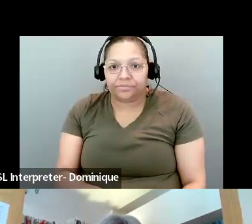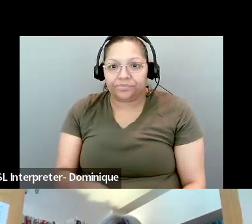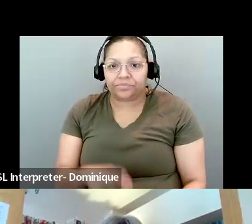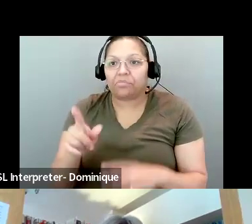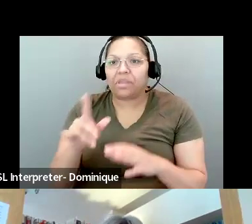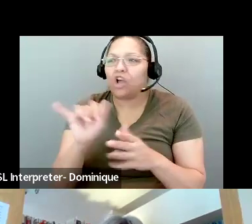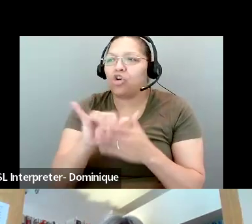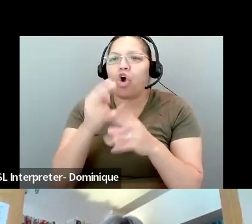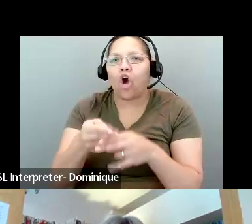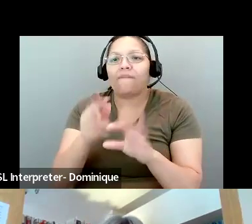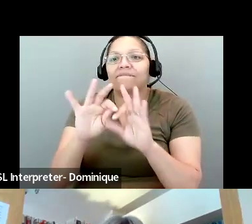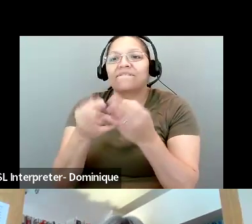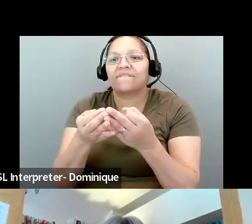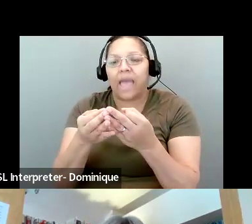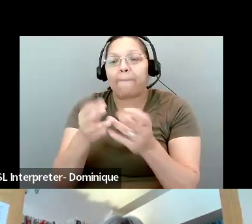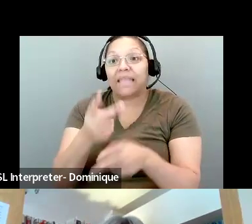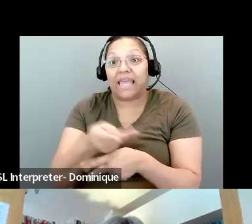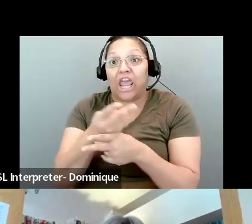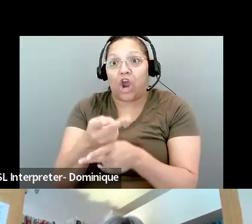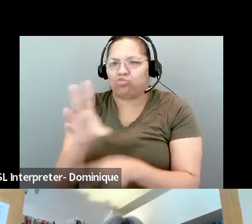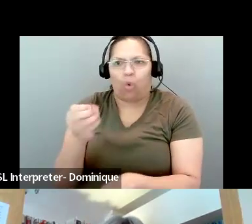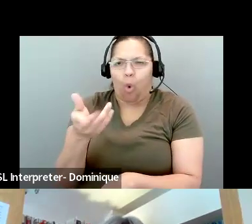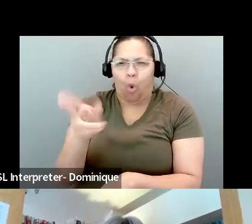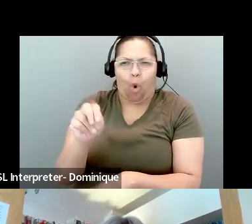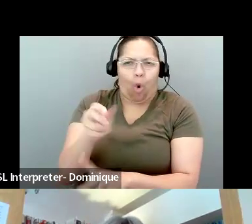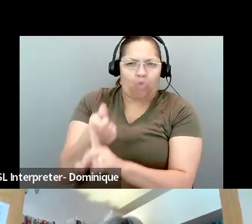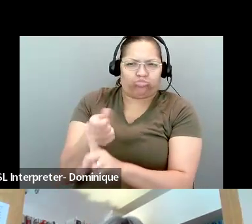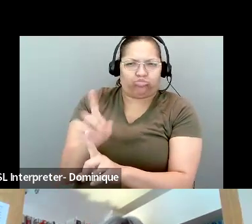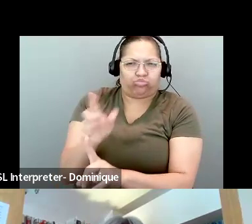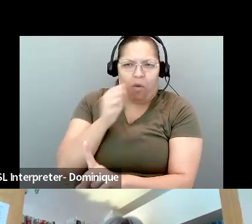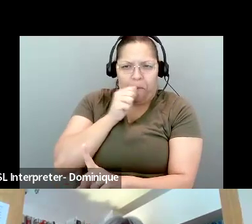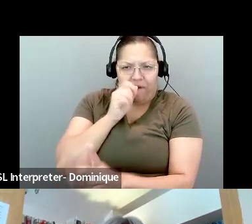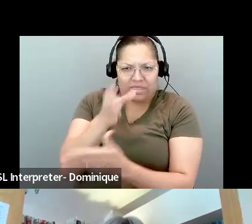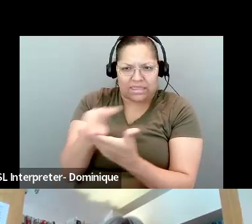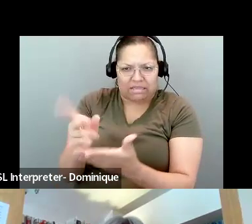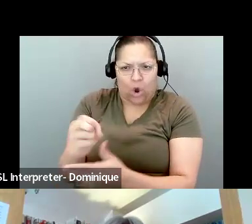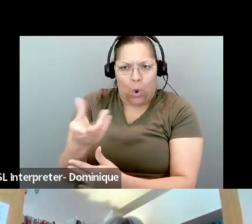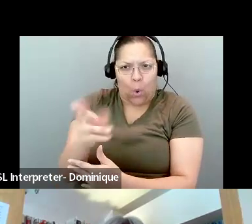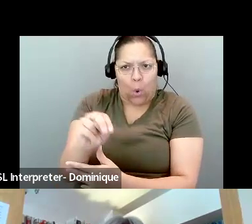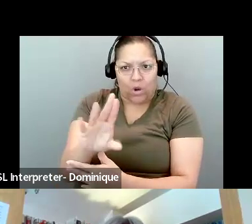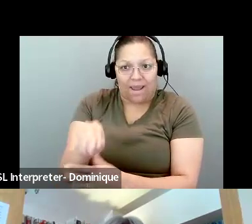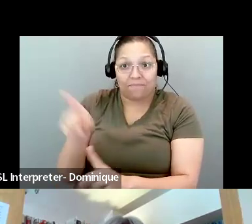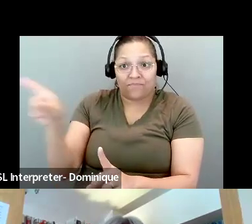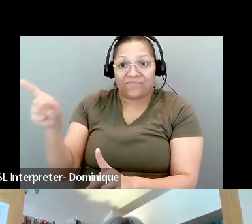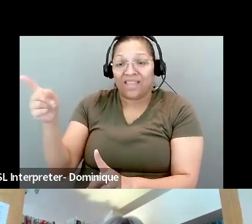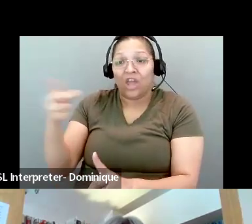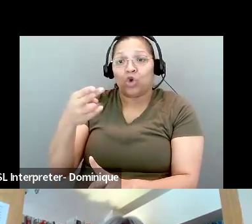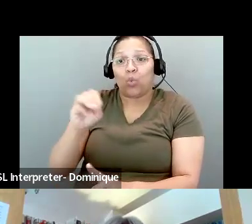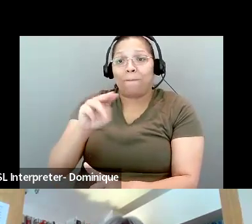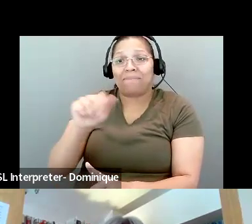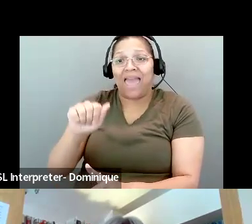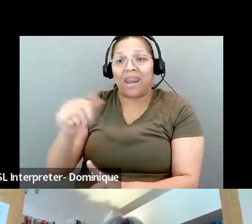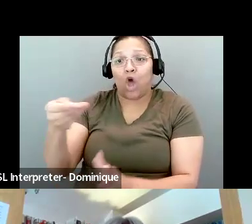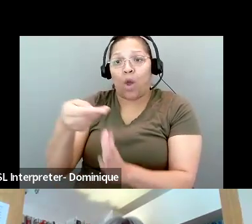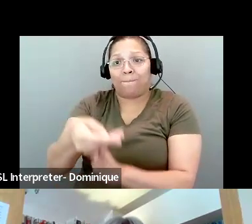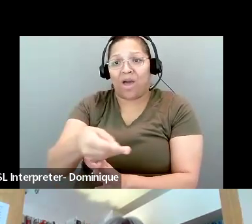Family Care, used to be like its own private thing, right? Own its own company. They got bought out by Humana or someone like that. I